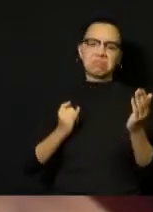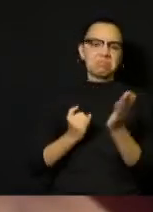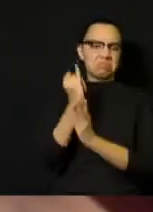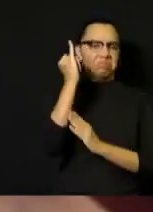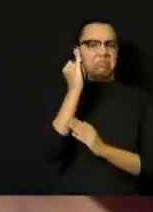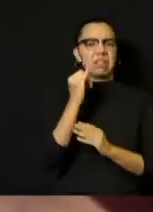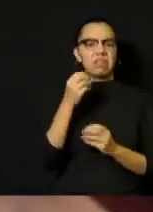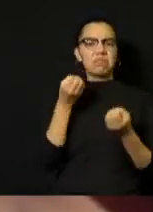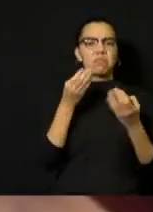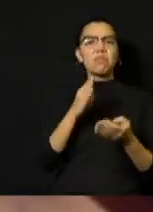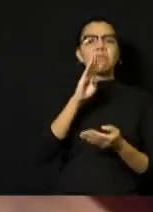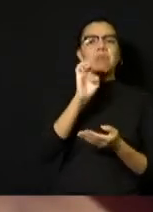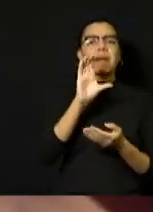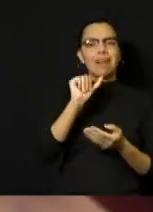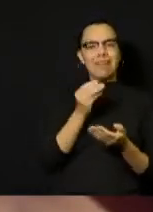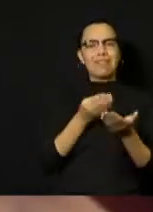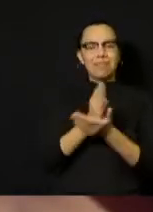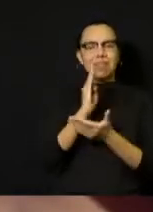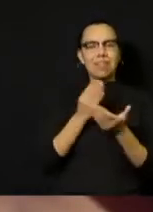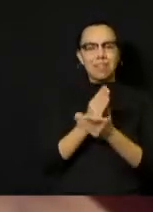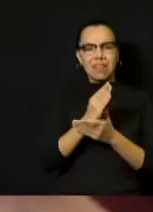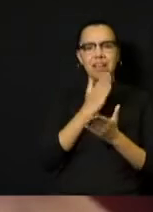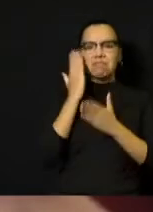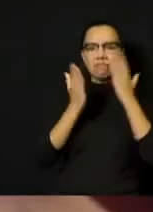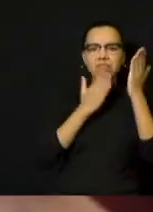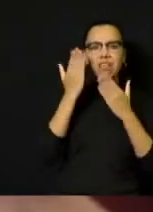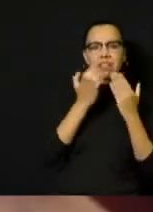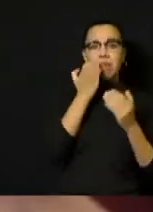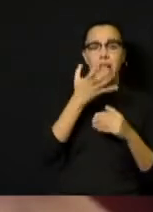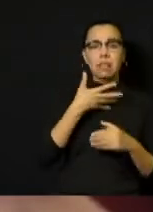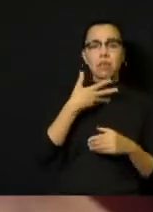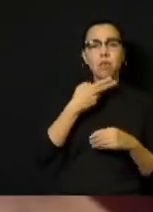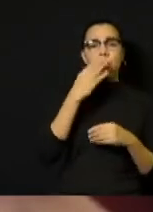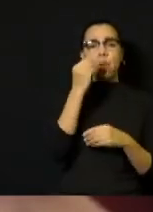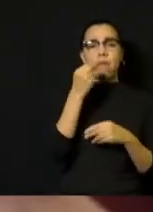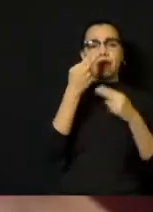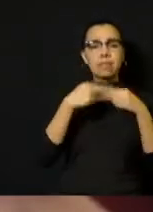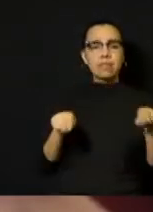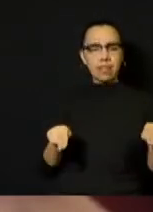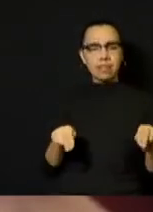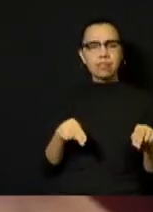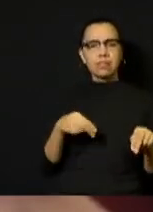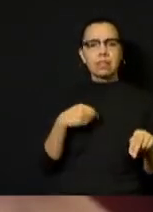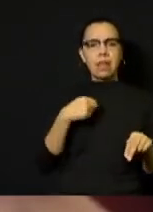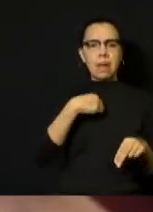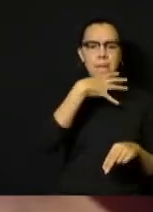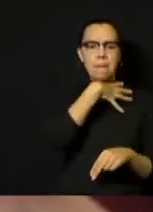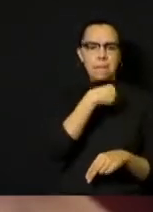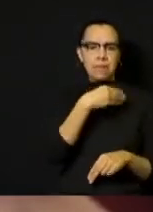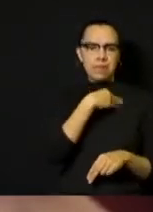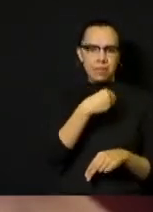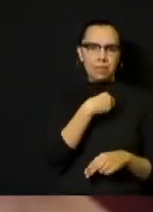our grandchildren. We made the decision. I have 9 grandchildren.